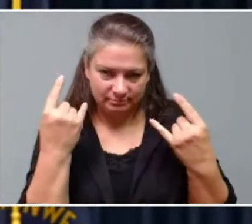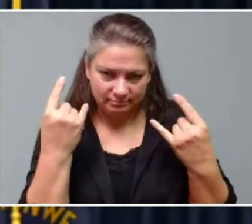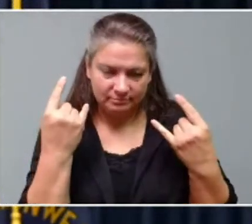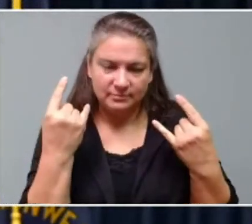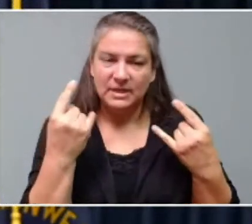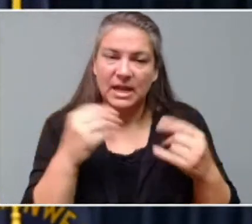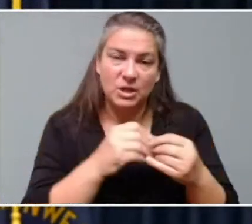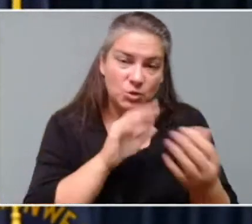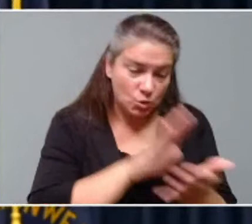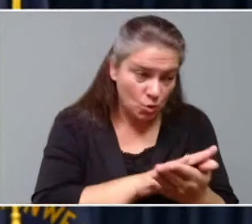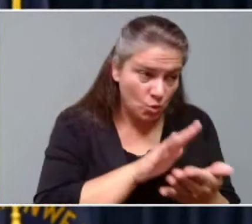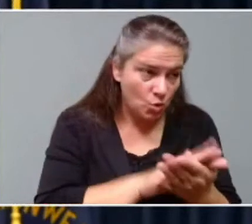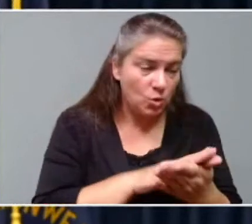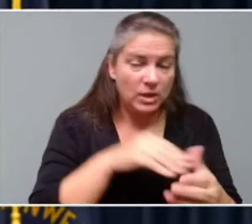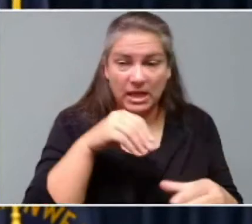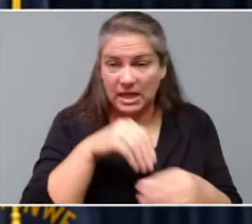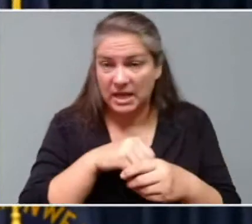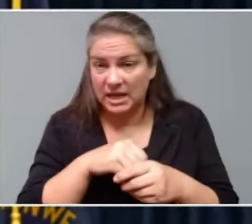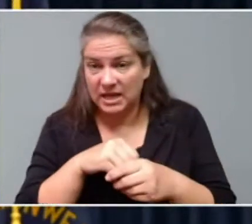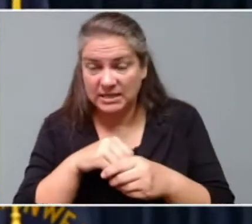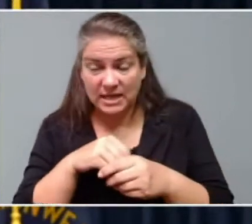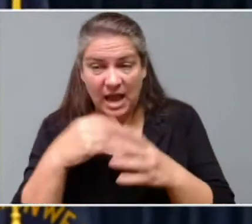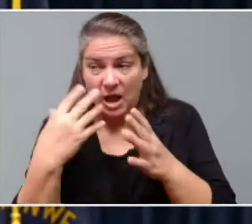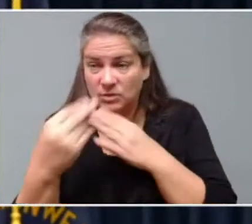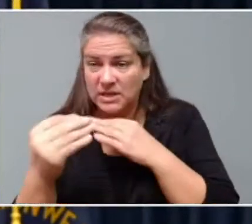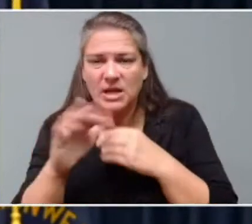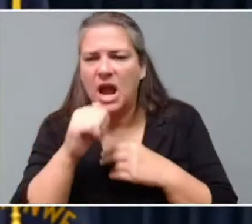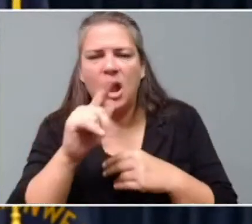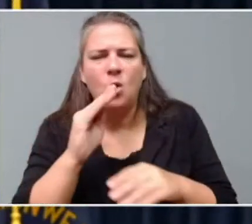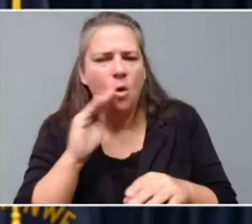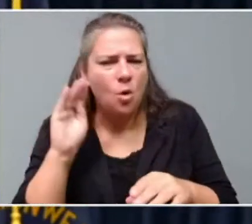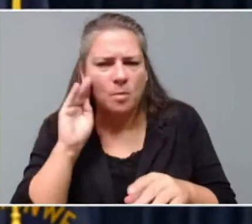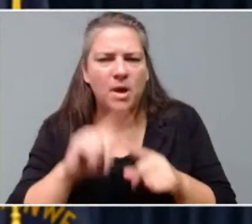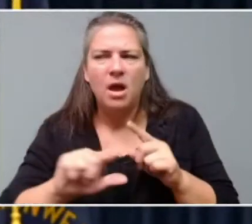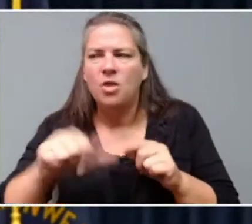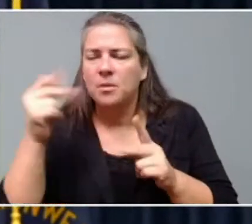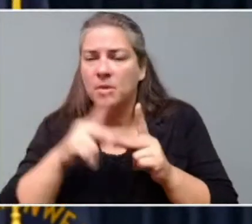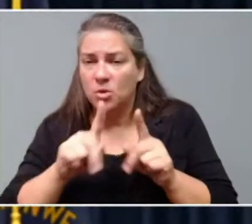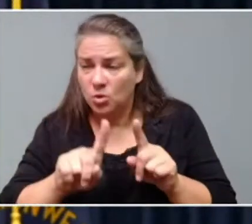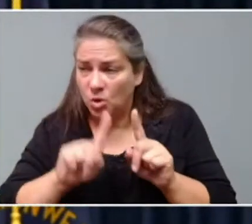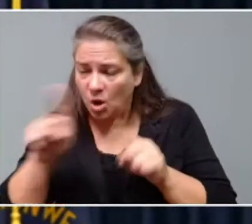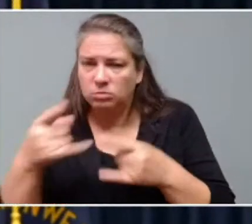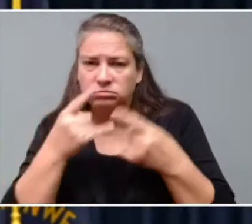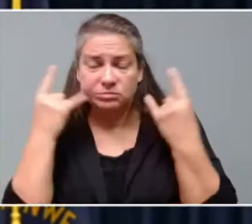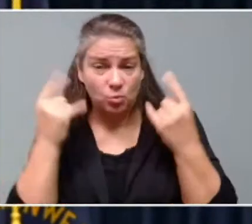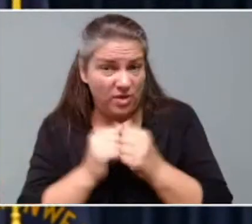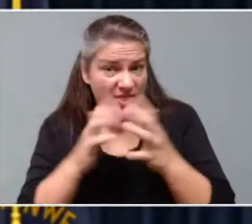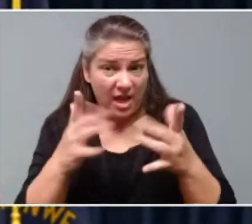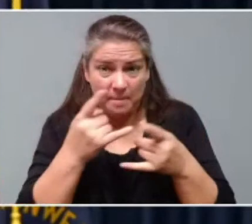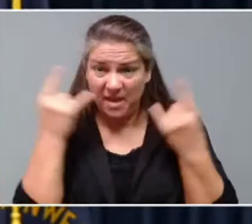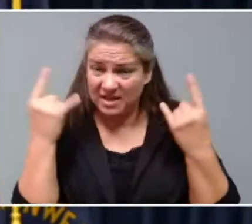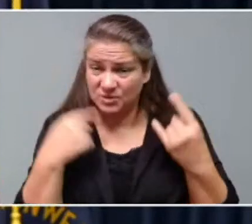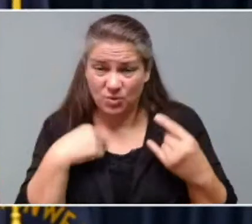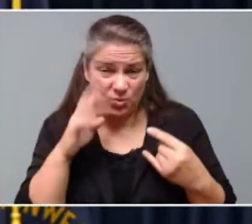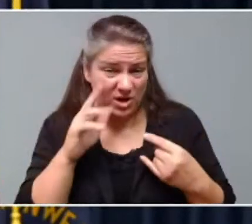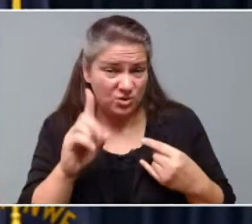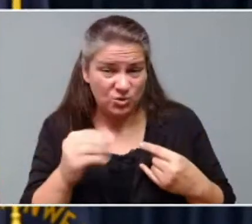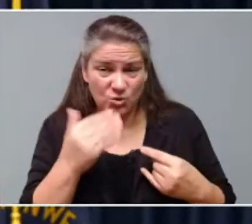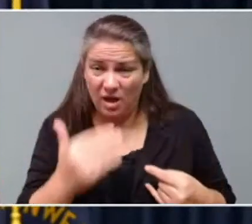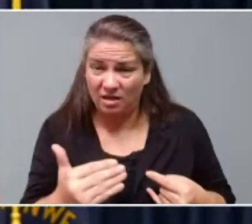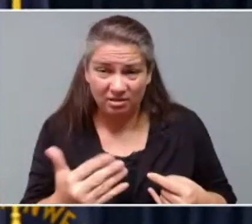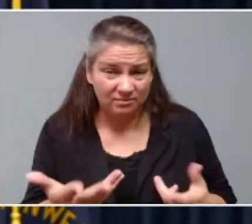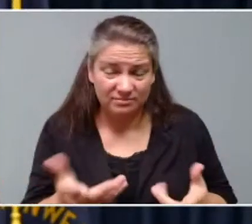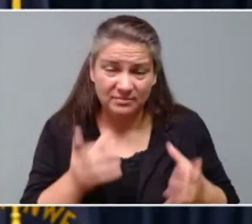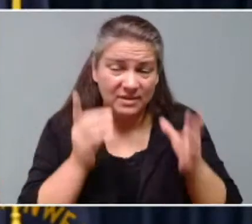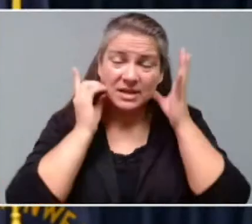but in indoors when you're outside of the home. Without that, we are not going to do as well this time, because aside from vaccination, masking is the